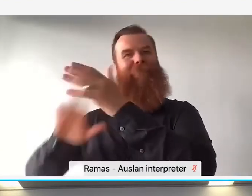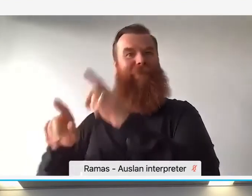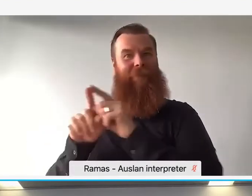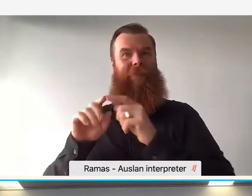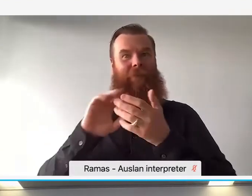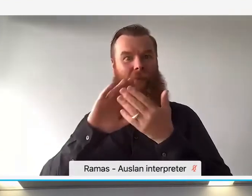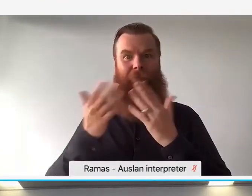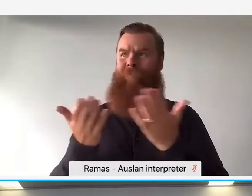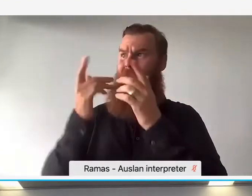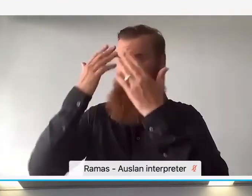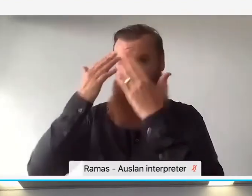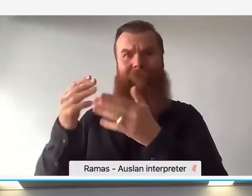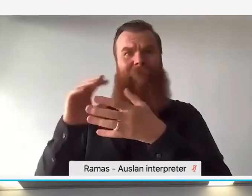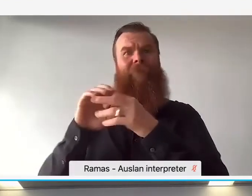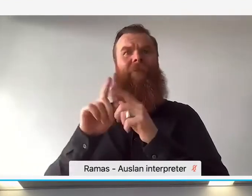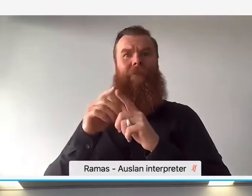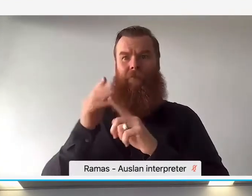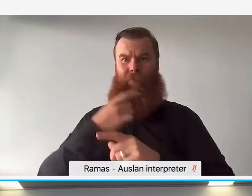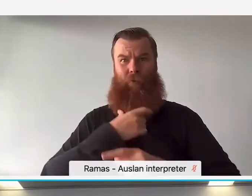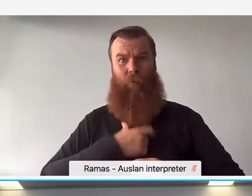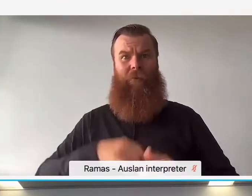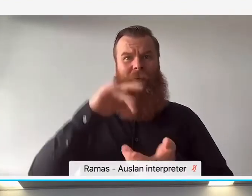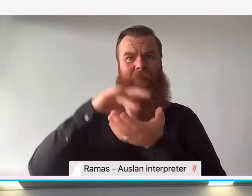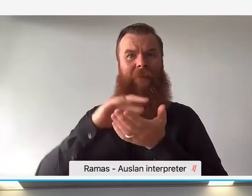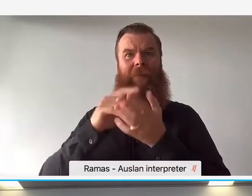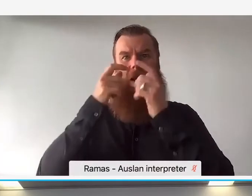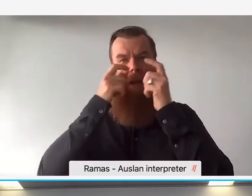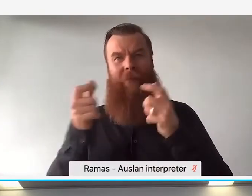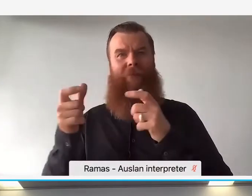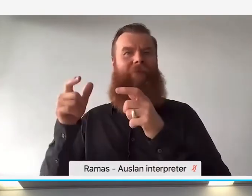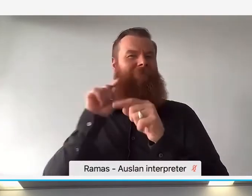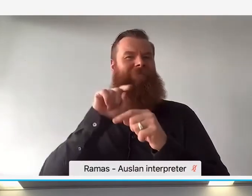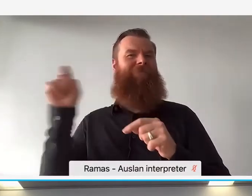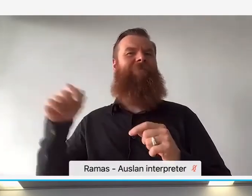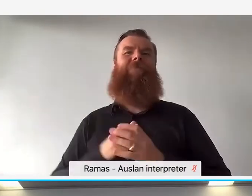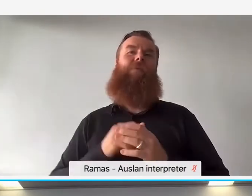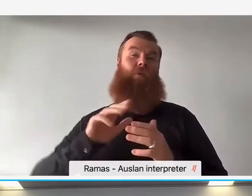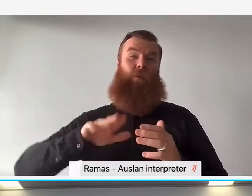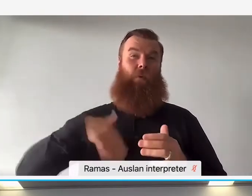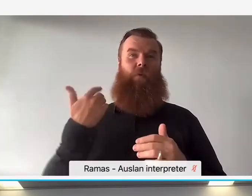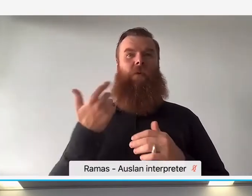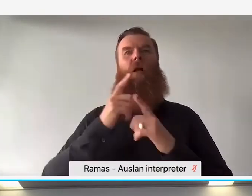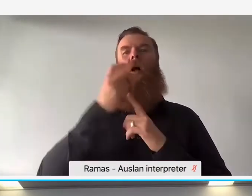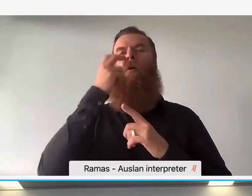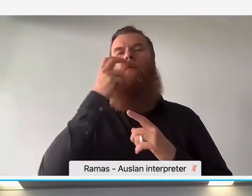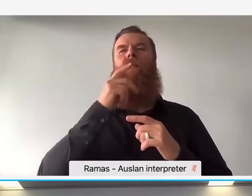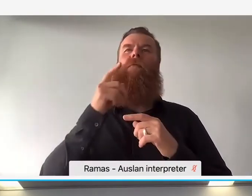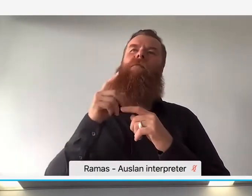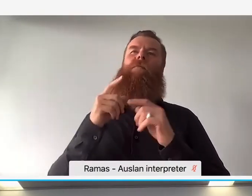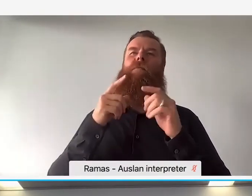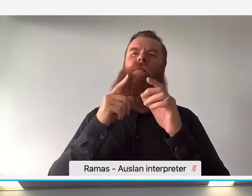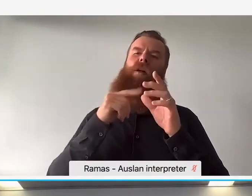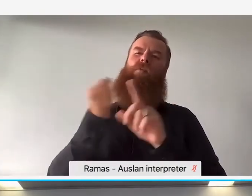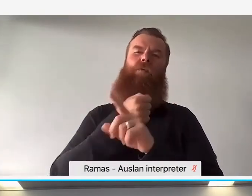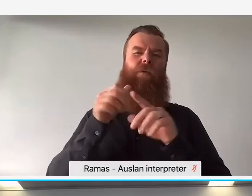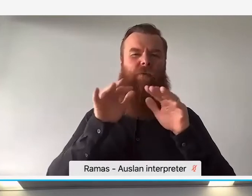person-centred care, reablement, zero tolerance of elder abuse, the family's role in care, and